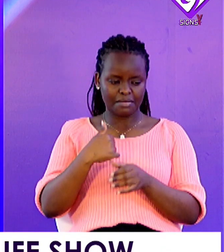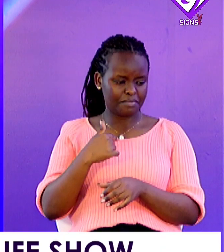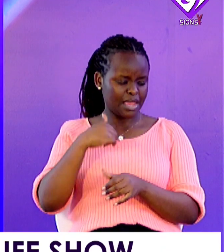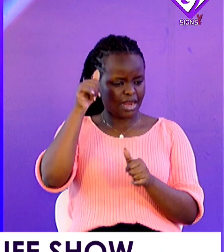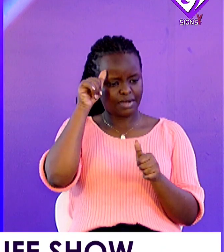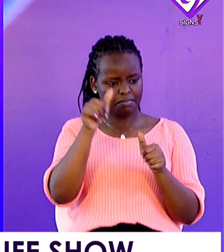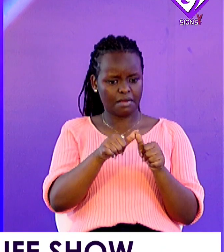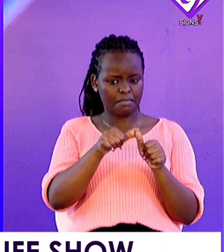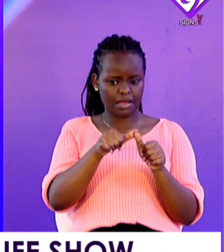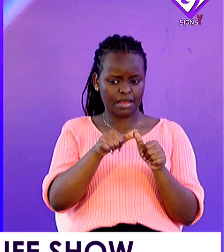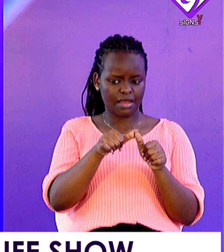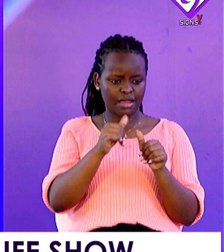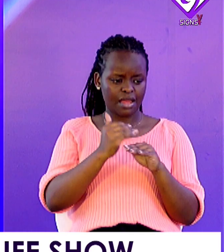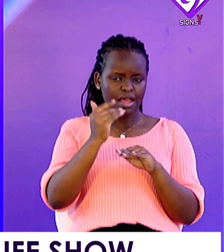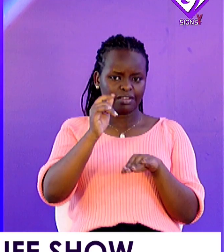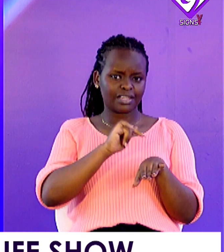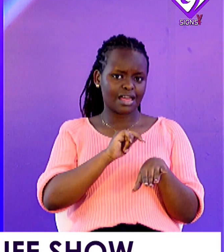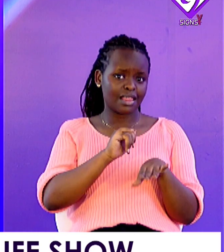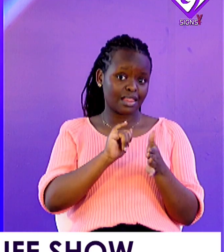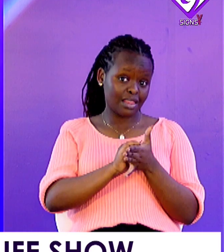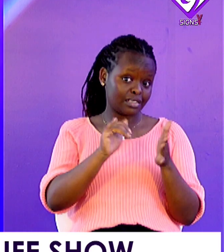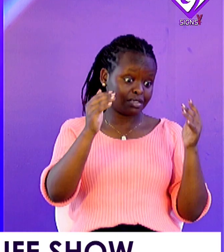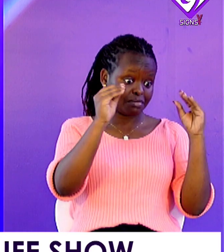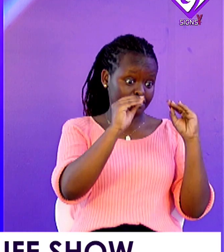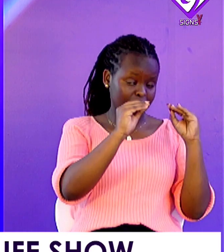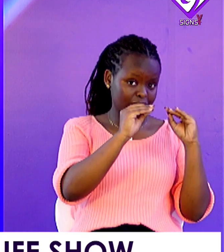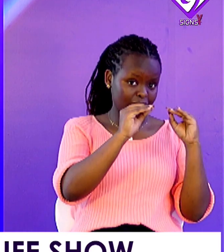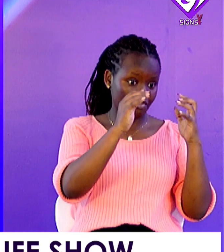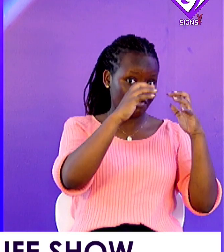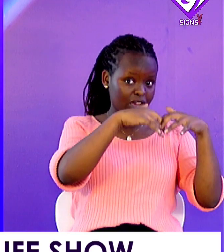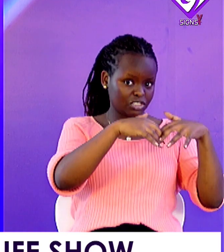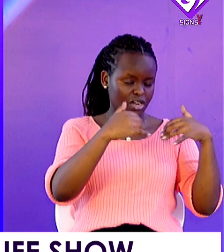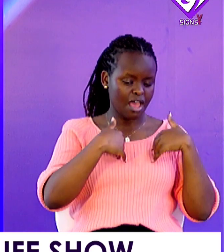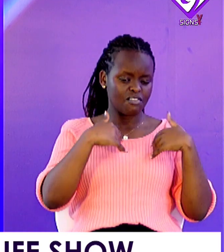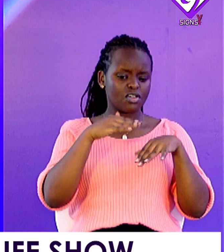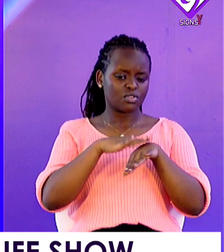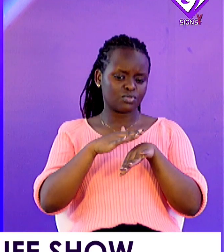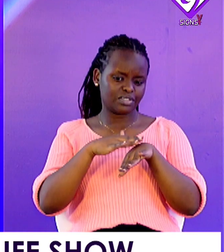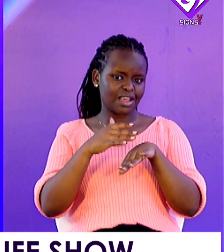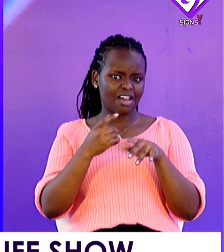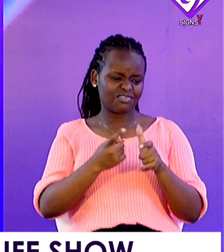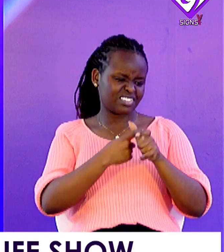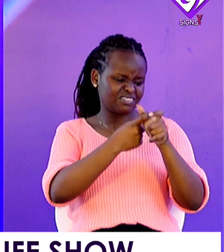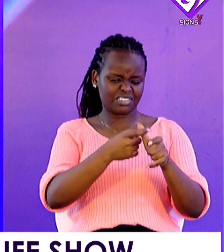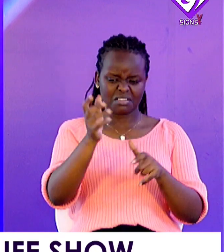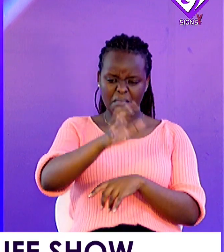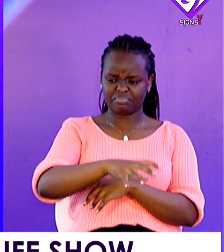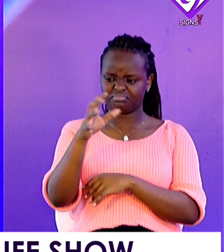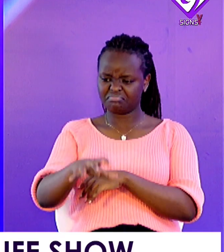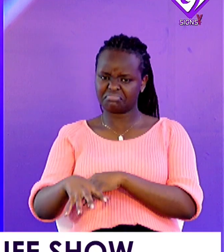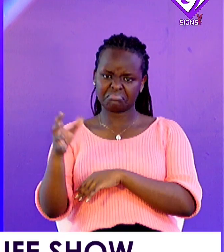remember after that function, there were some goodies that were being given. Actually, they were being given basketballs, you